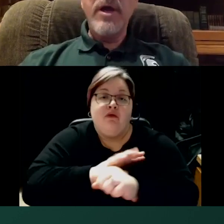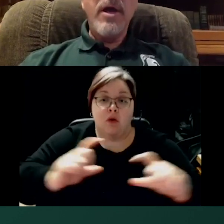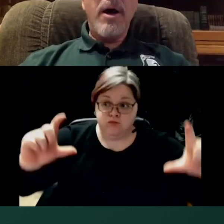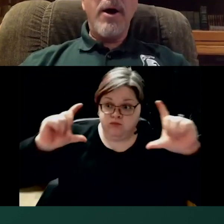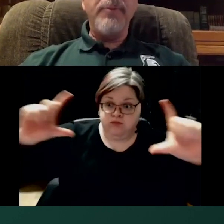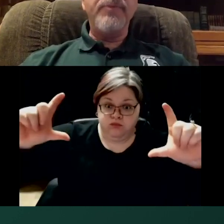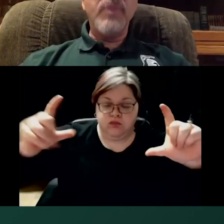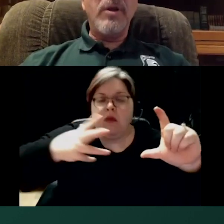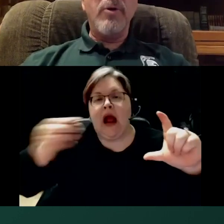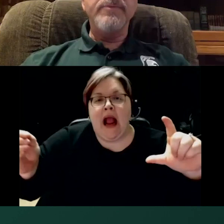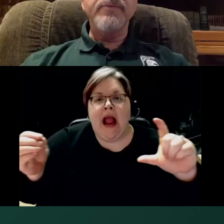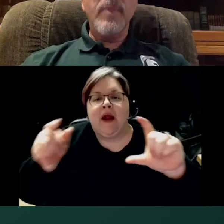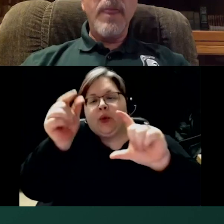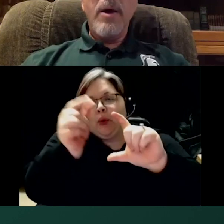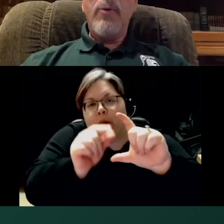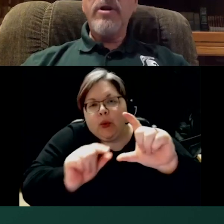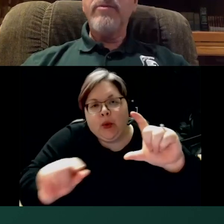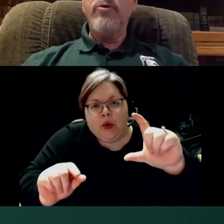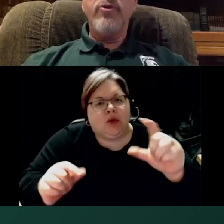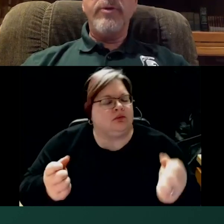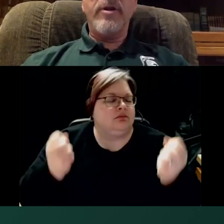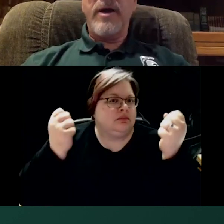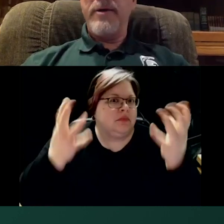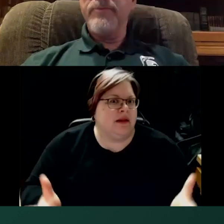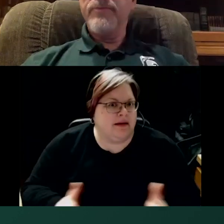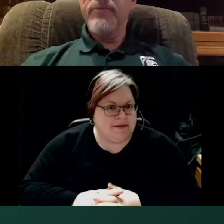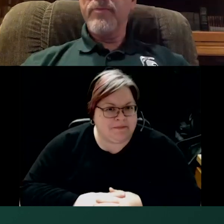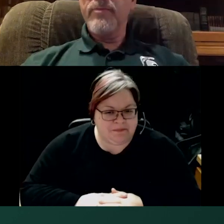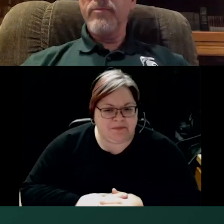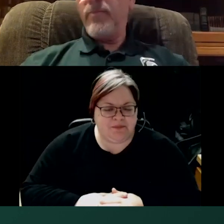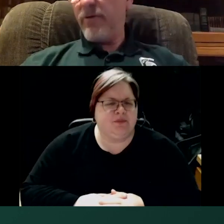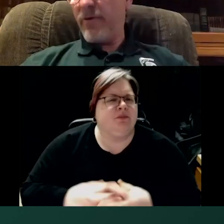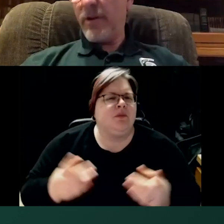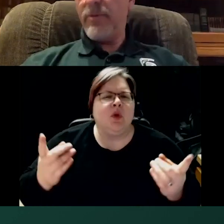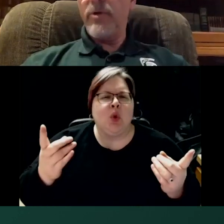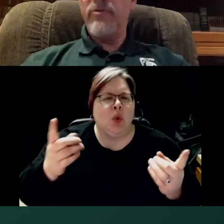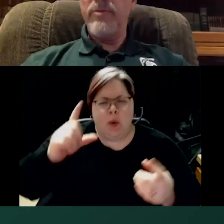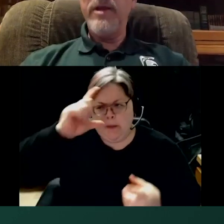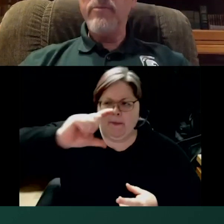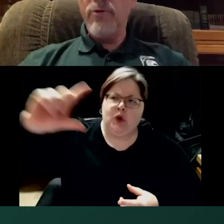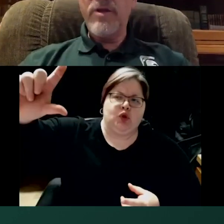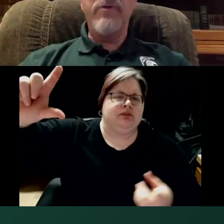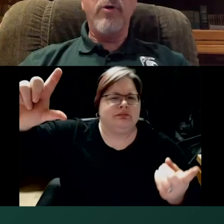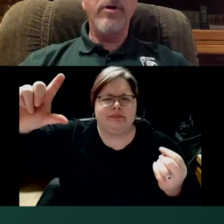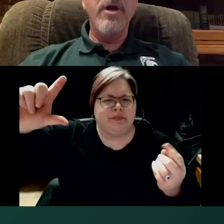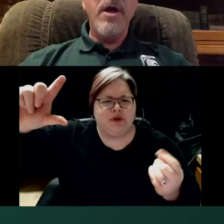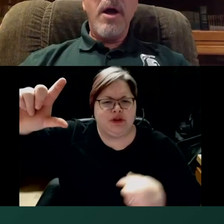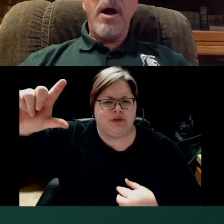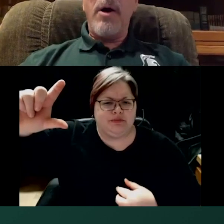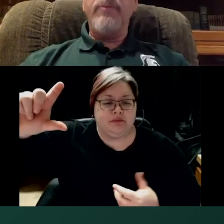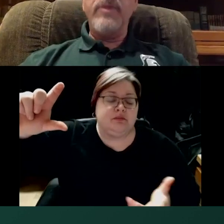about. So what does the moon do in the sky? Very simple question. It moves, of